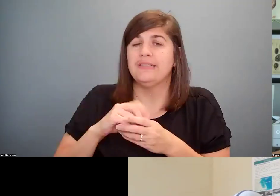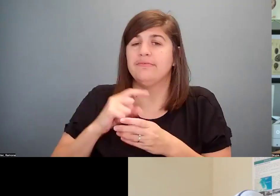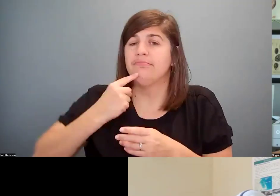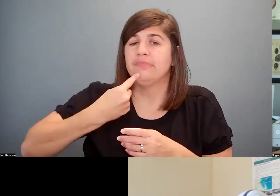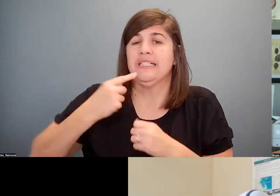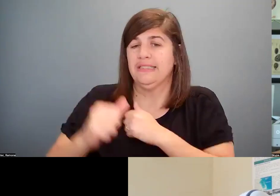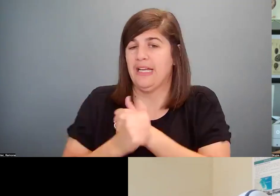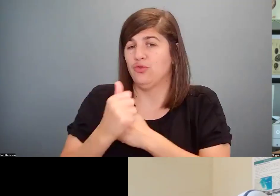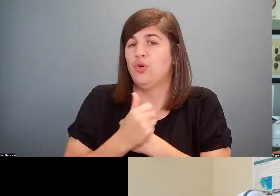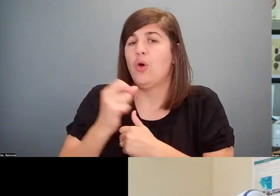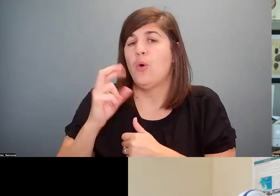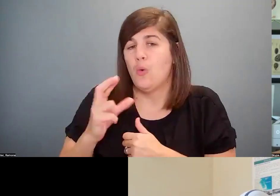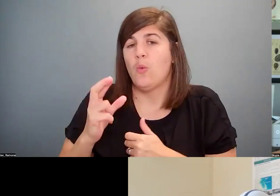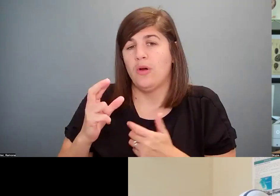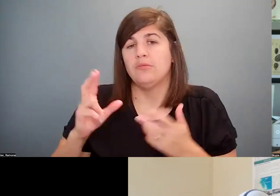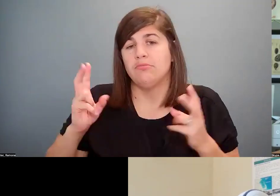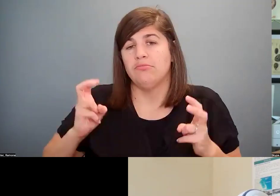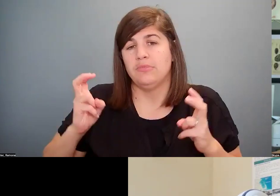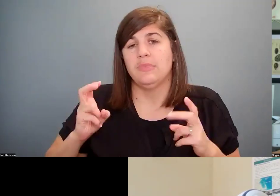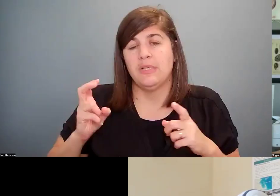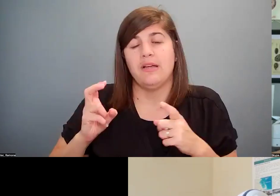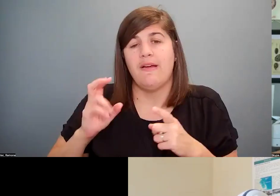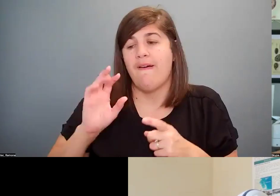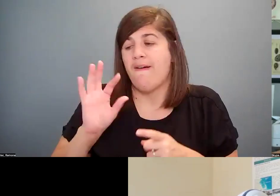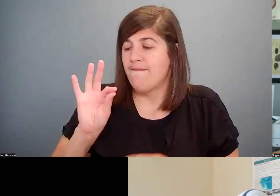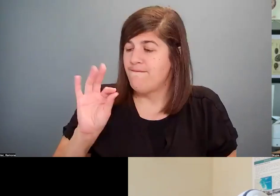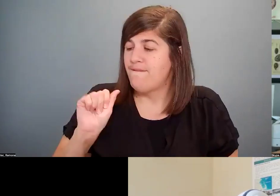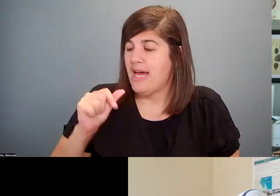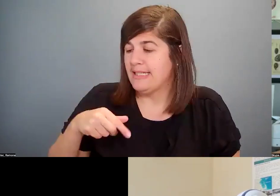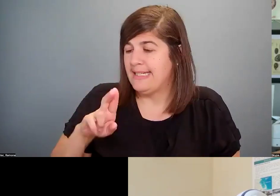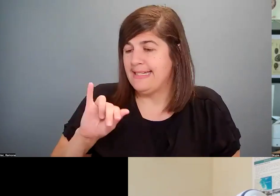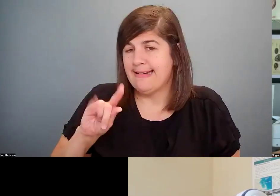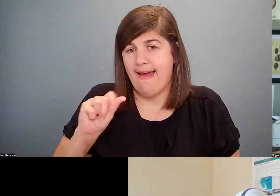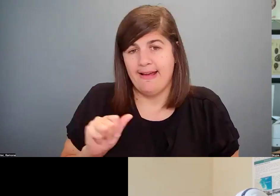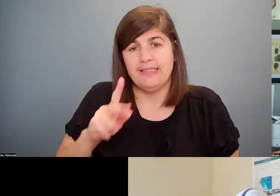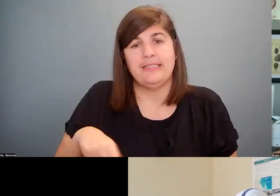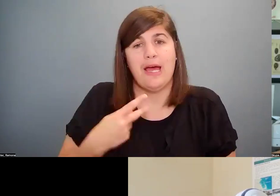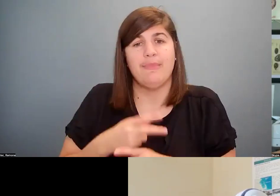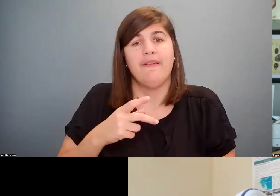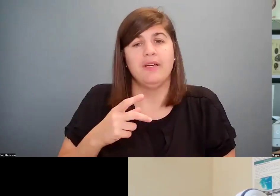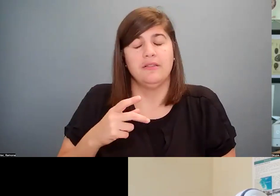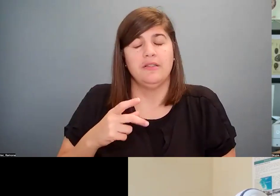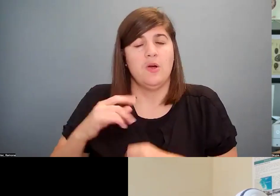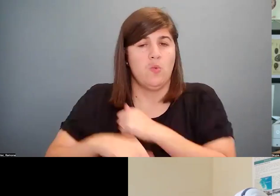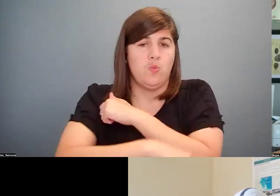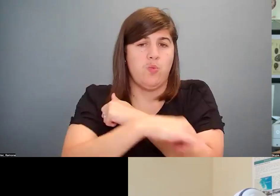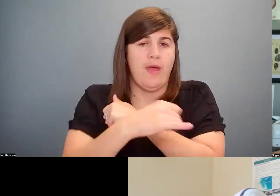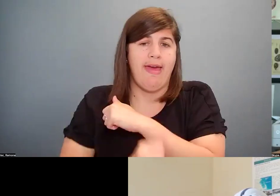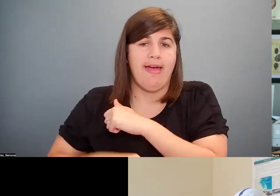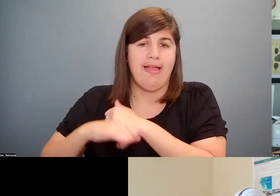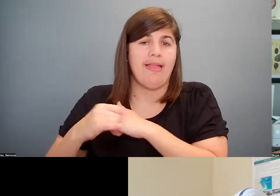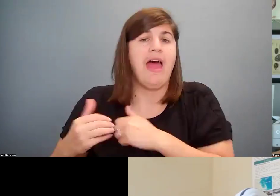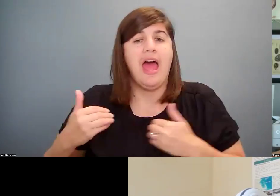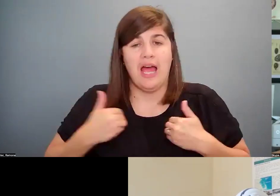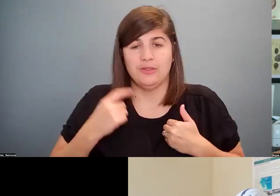even considered functionally extinct, like the vaquita, which is a type of toothed whale that there's, again,